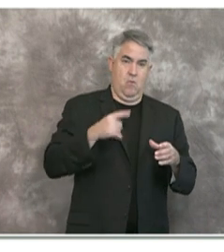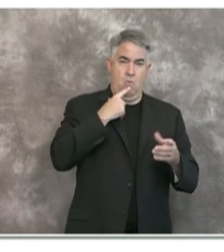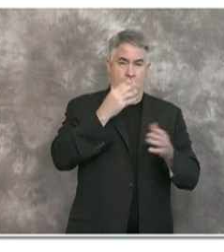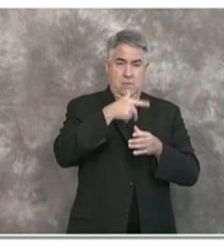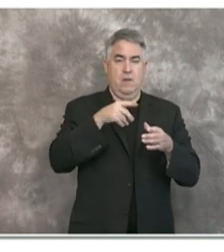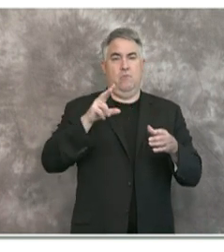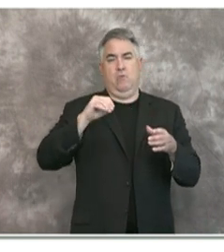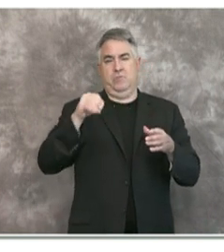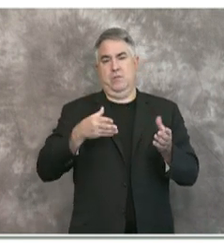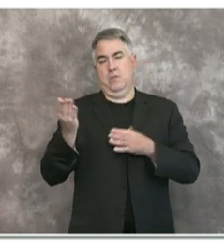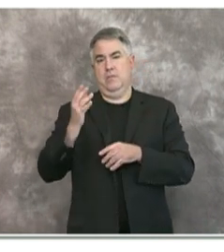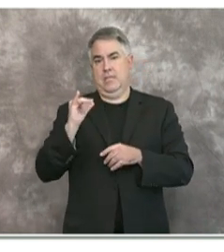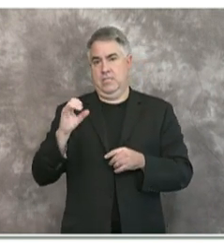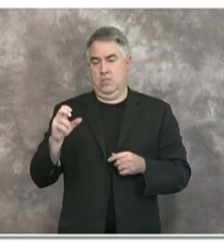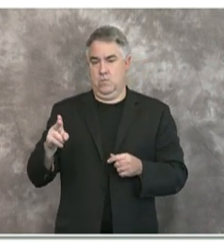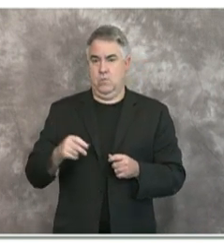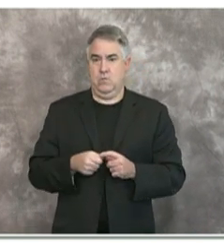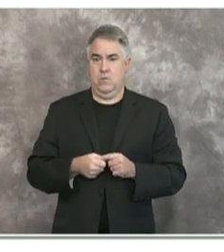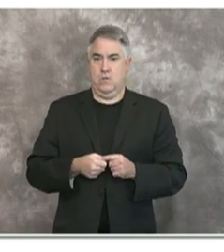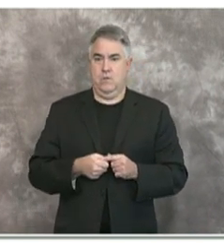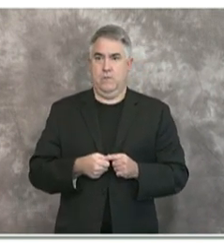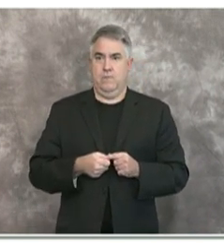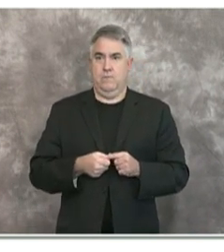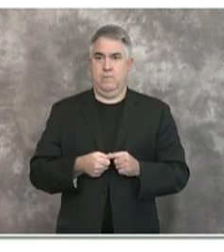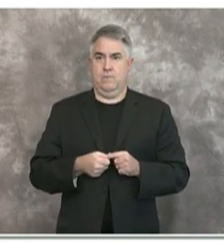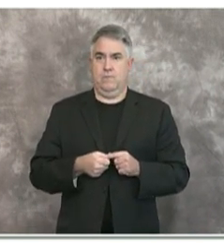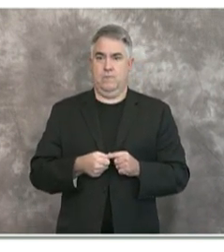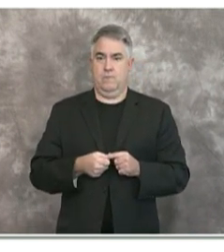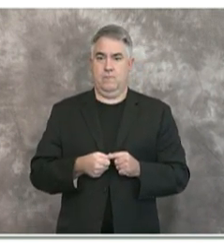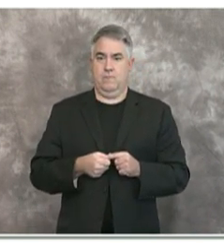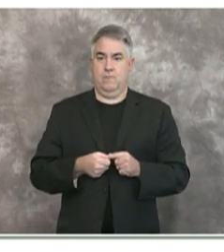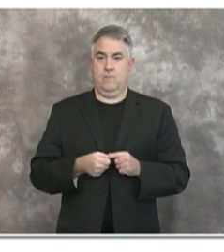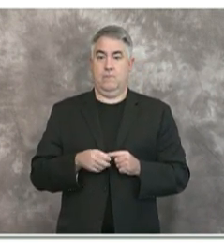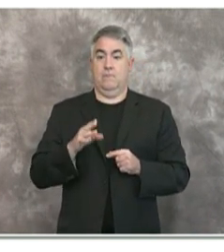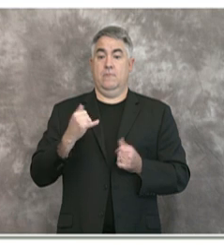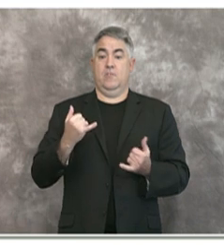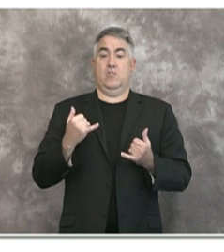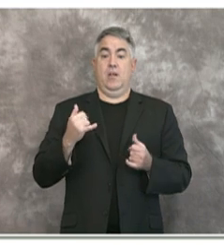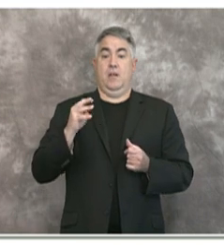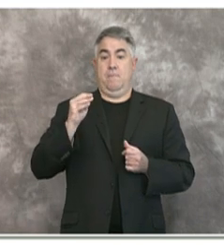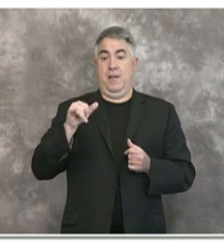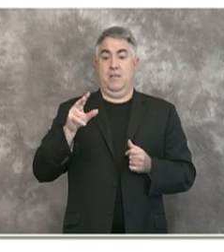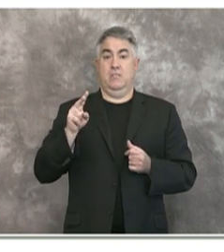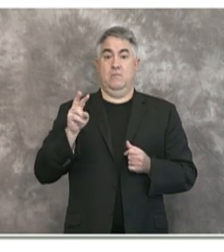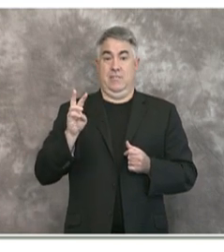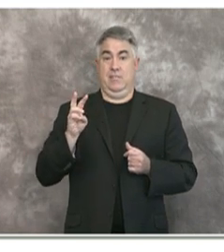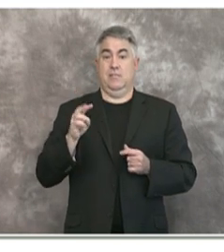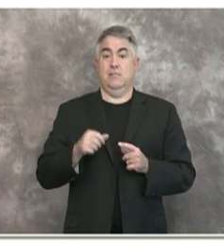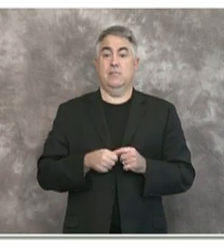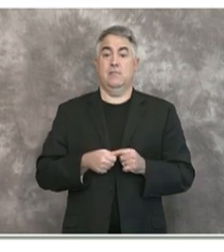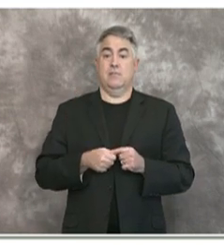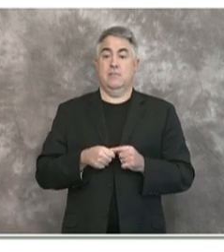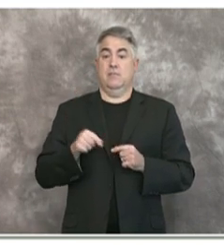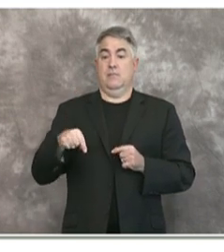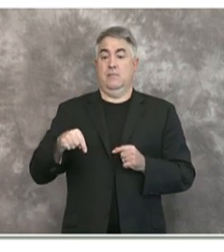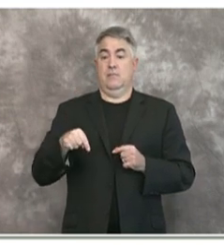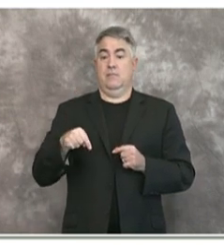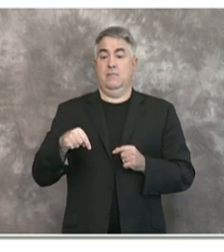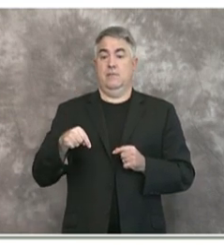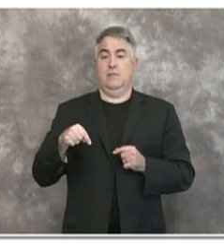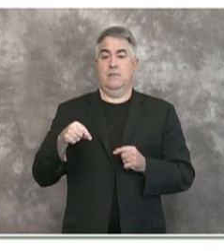of individuals hospitalized. For today, May 26th, the county has surge capacity